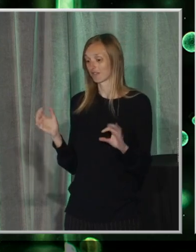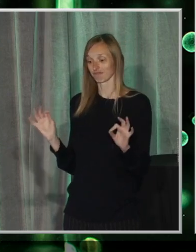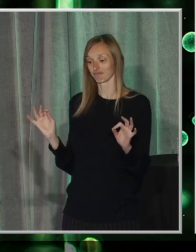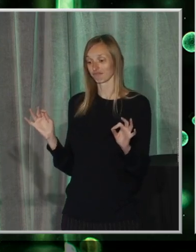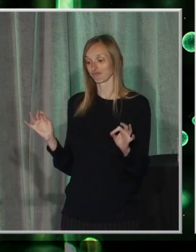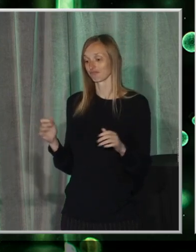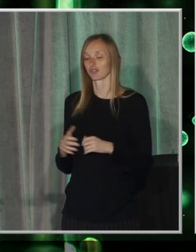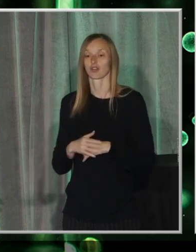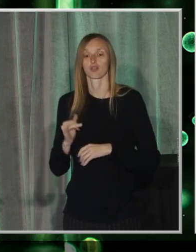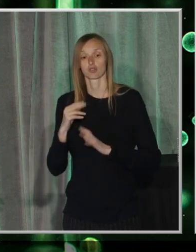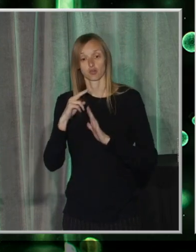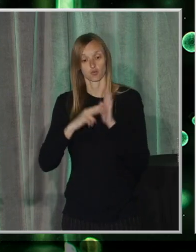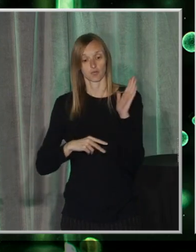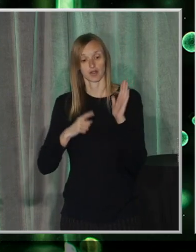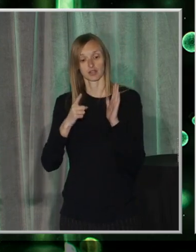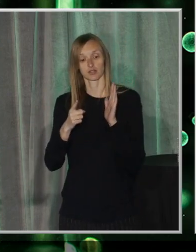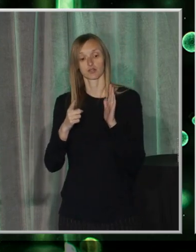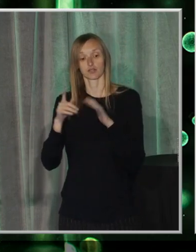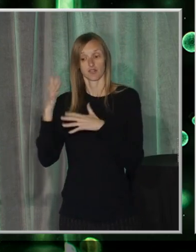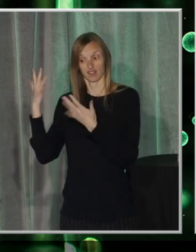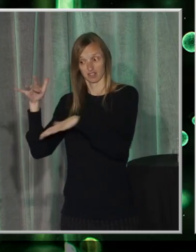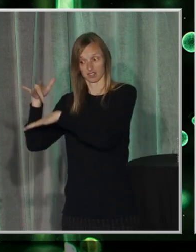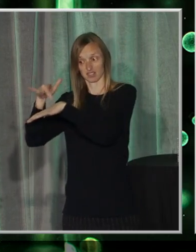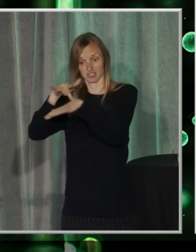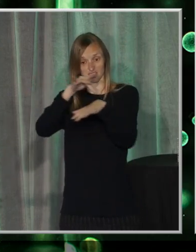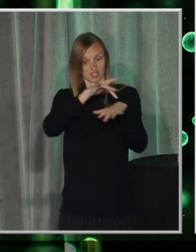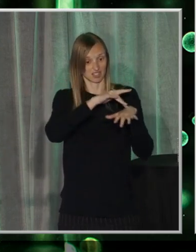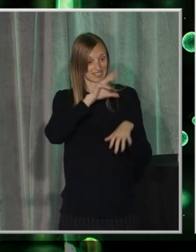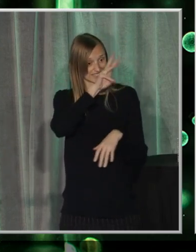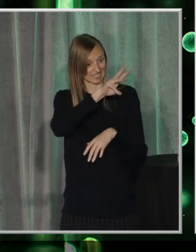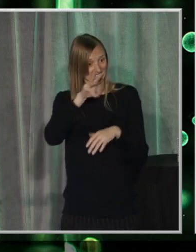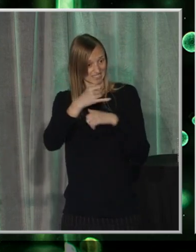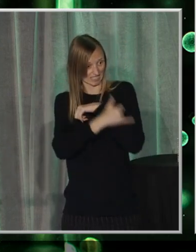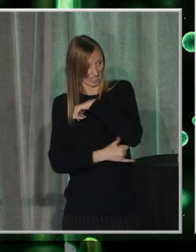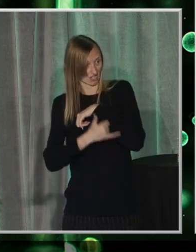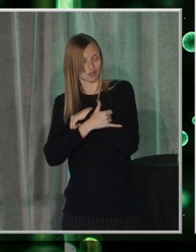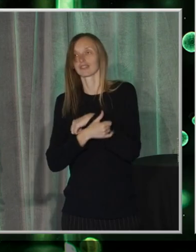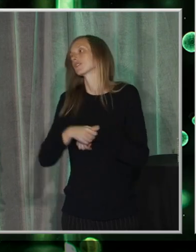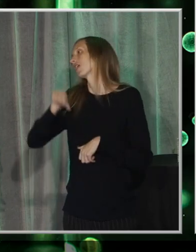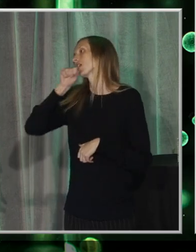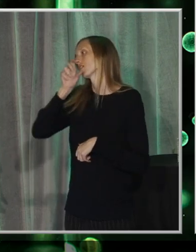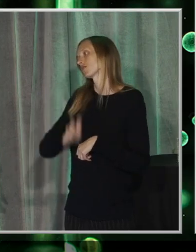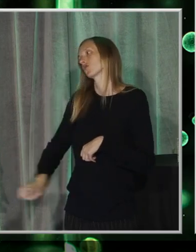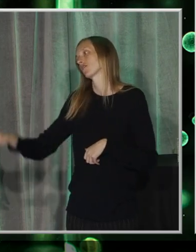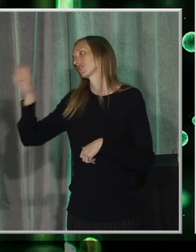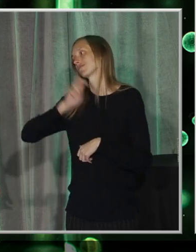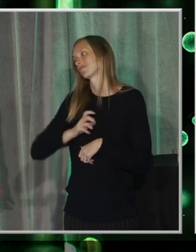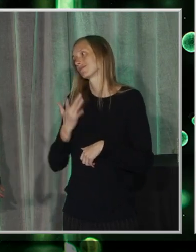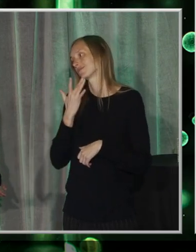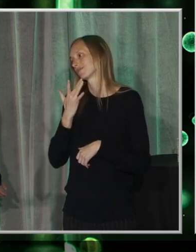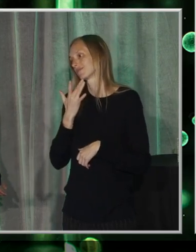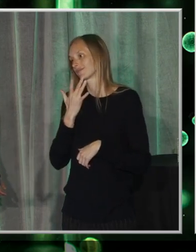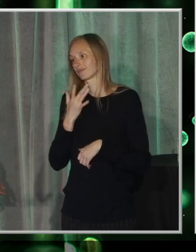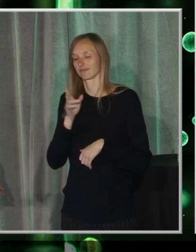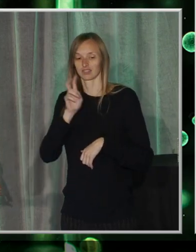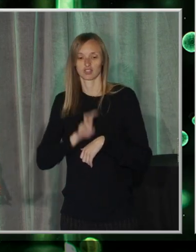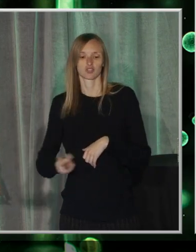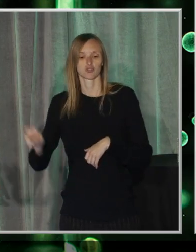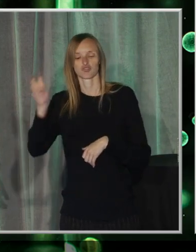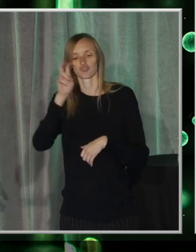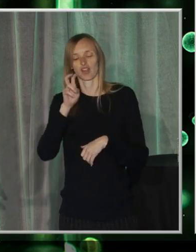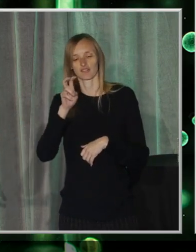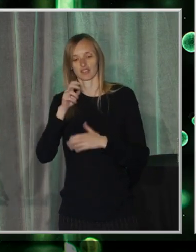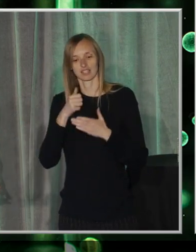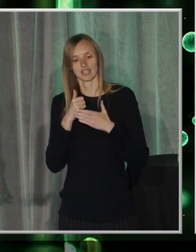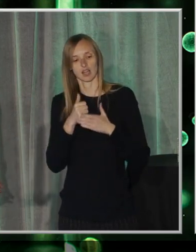truly. I also read in your bio you visited 66 countries. I did. I love traveling. That's my biggest hobby. And how has traveling inspired